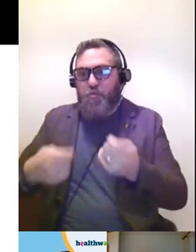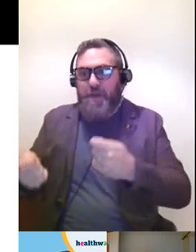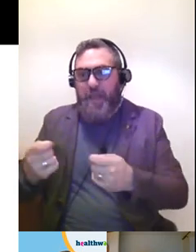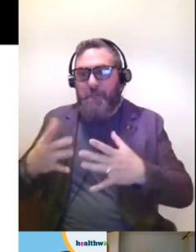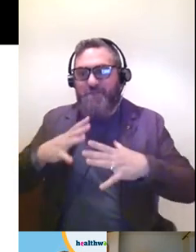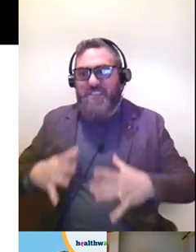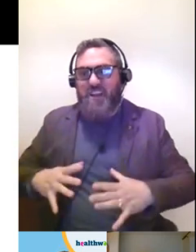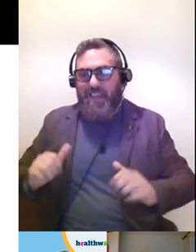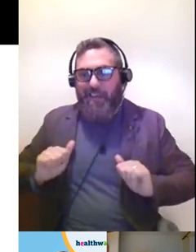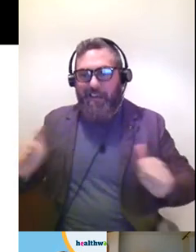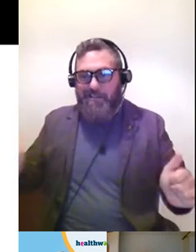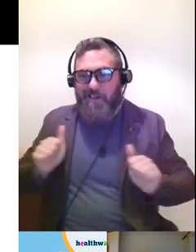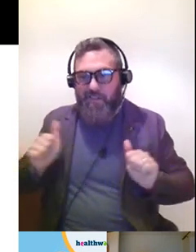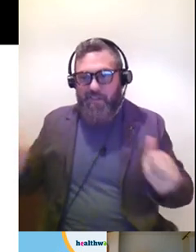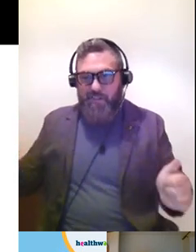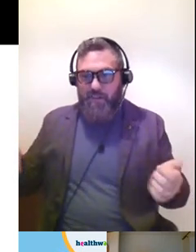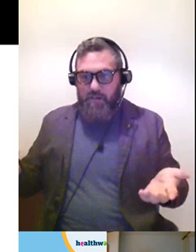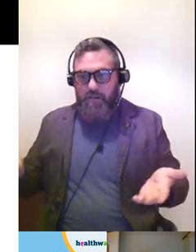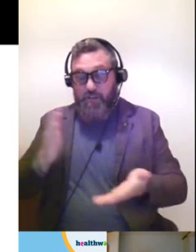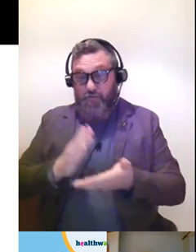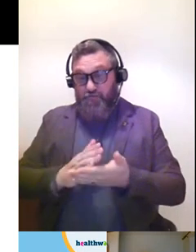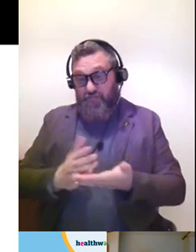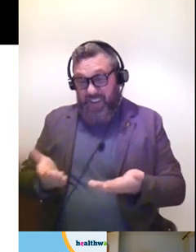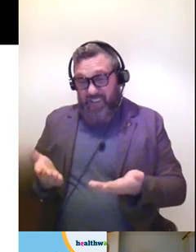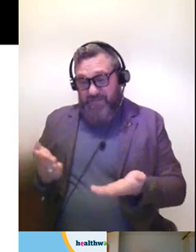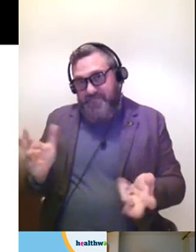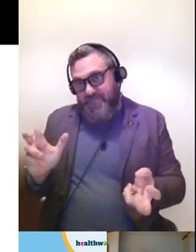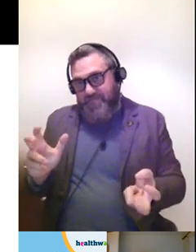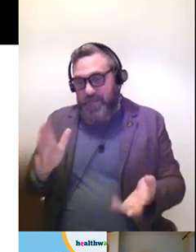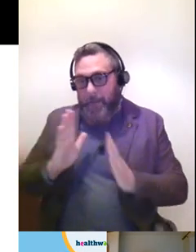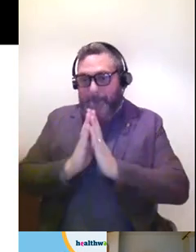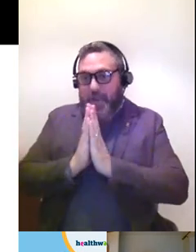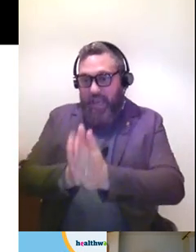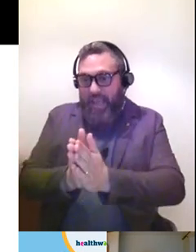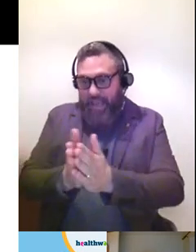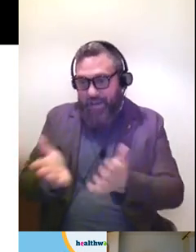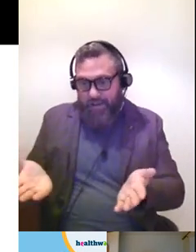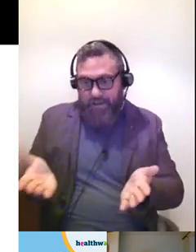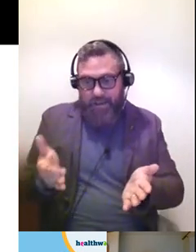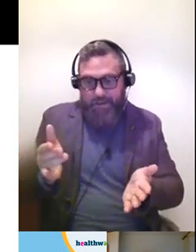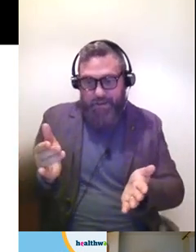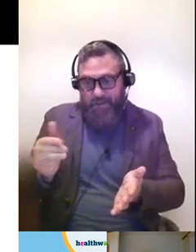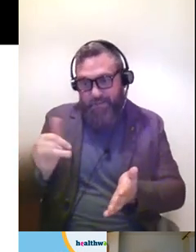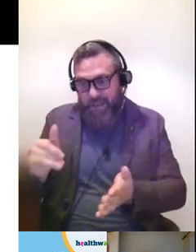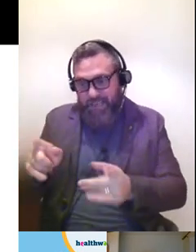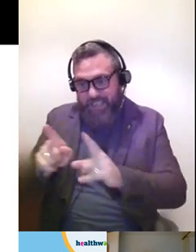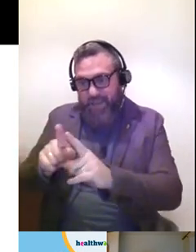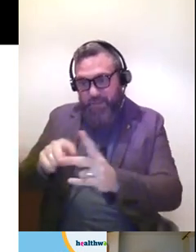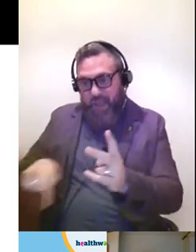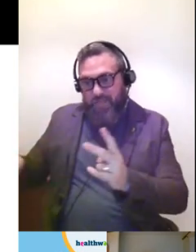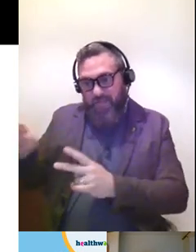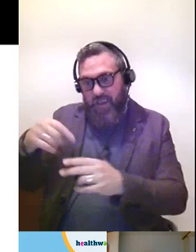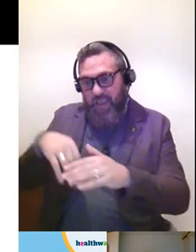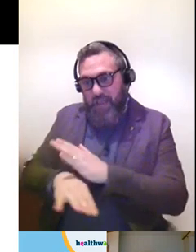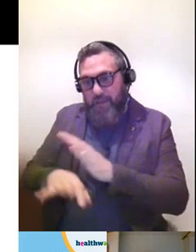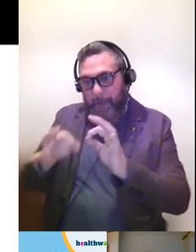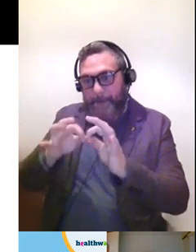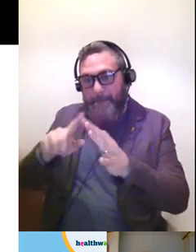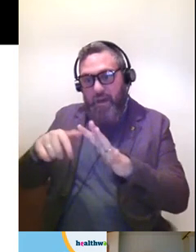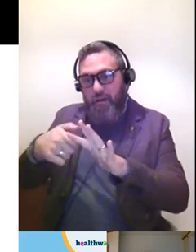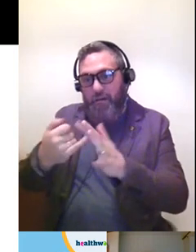like a soft lobby or a plea this evening, and you might get the same from my colleagues in Berkshire